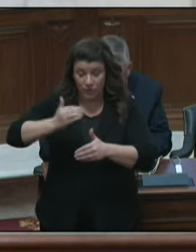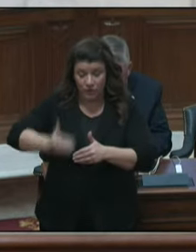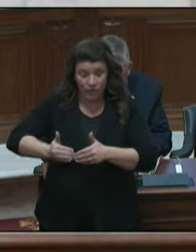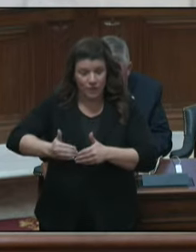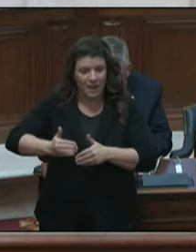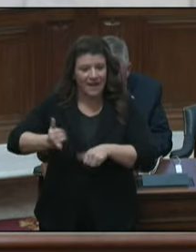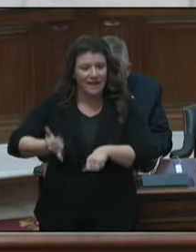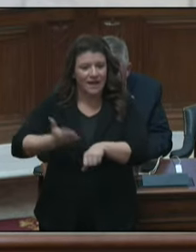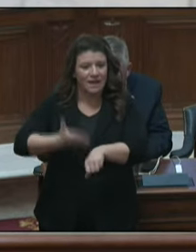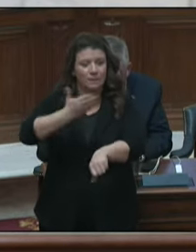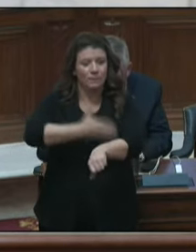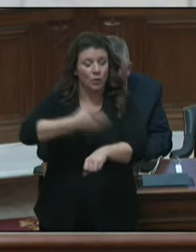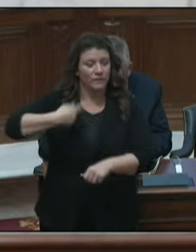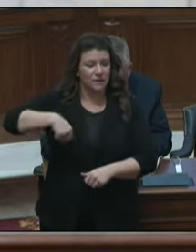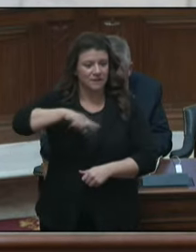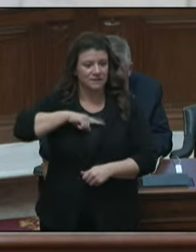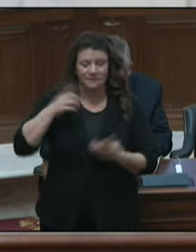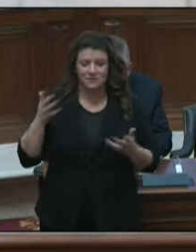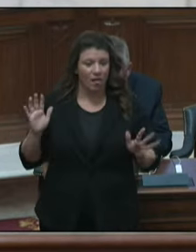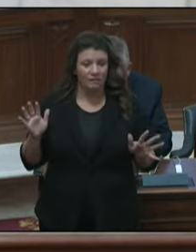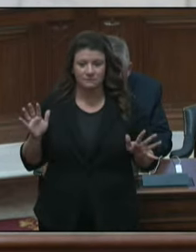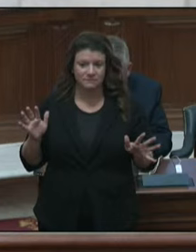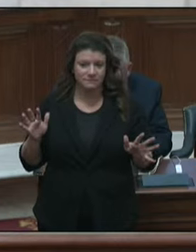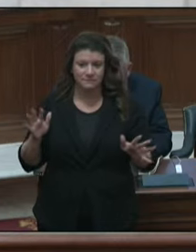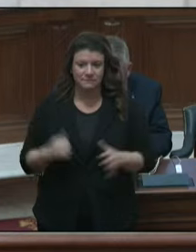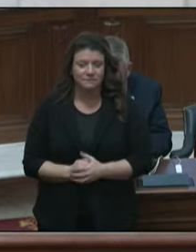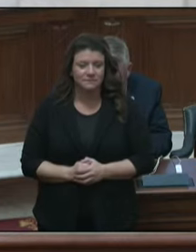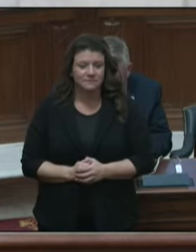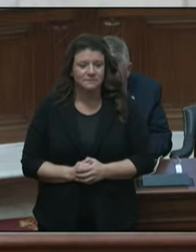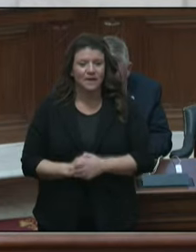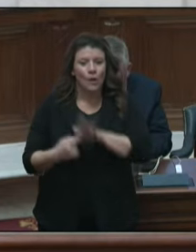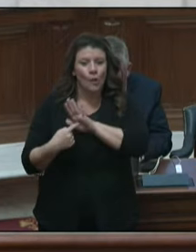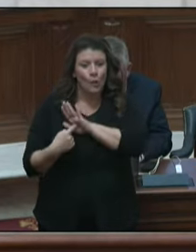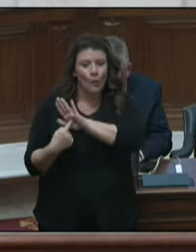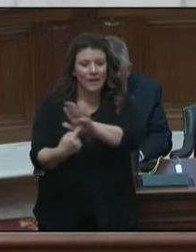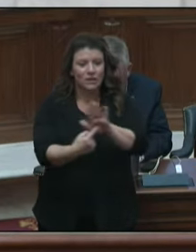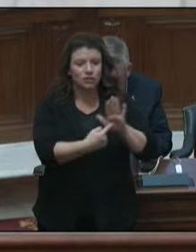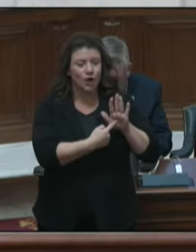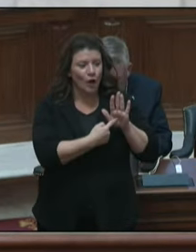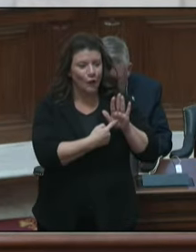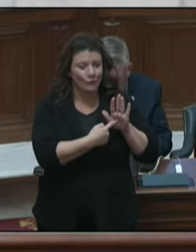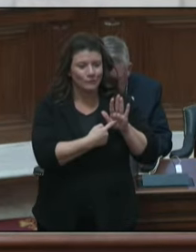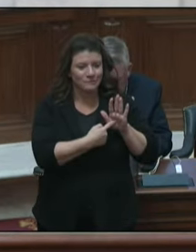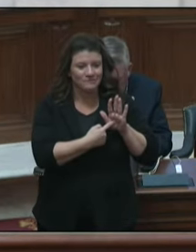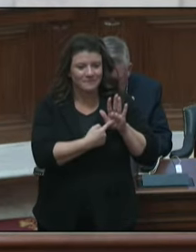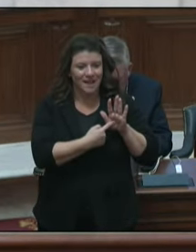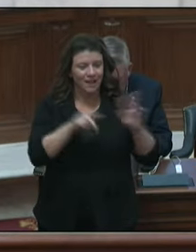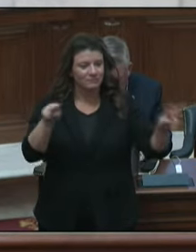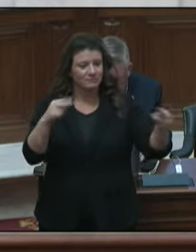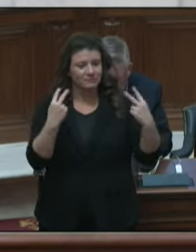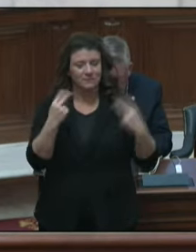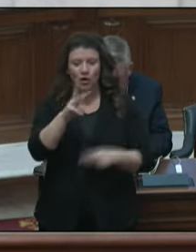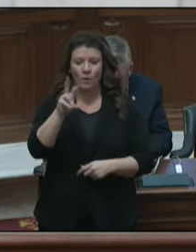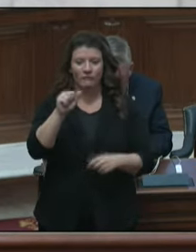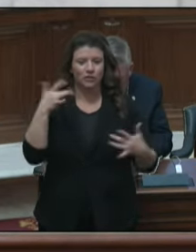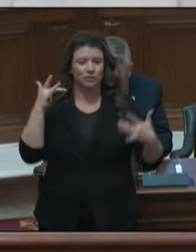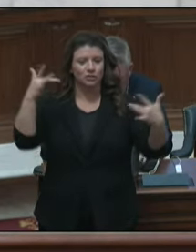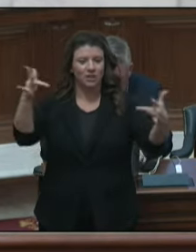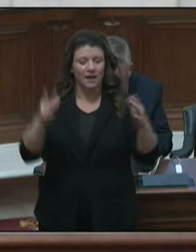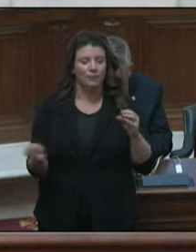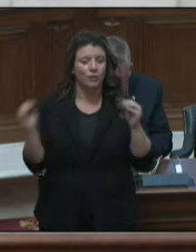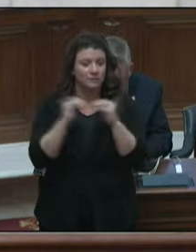us better. That's all there is to it. We show ourselves off and make West Virginia shine even more.